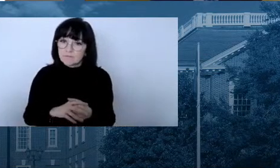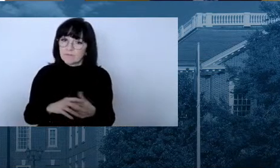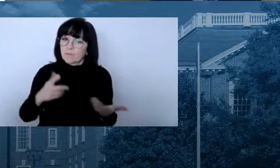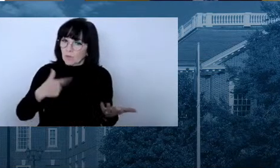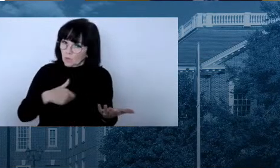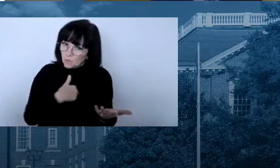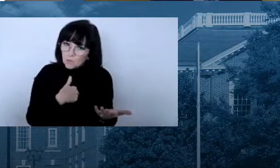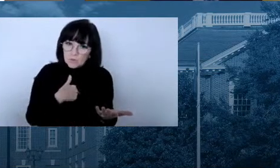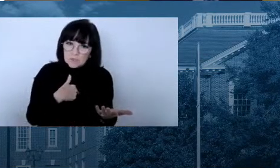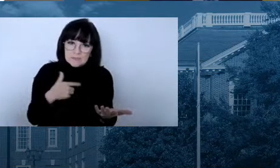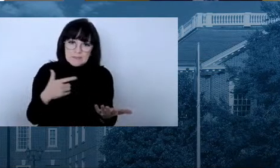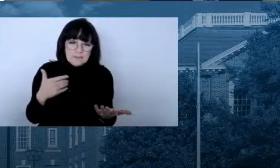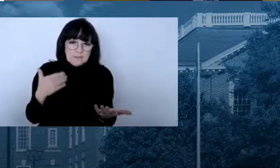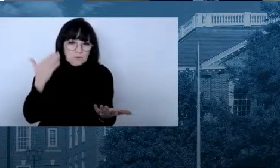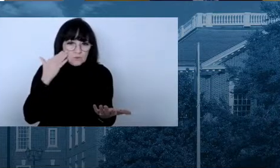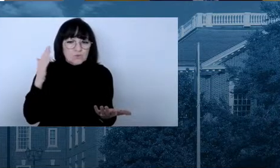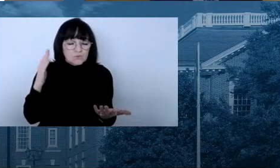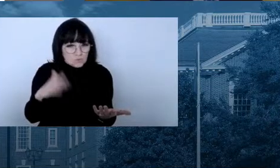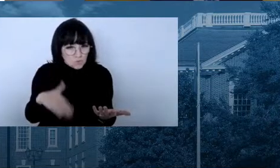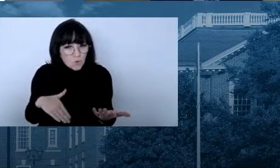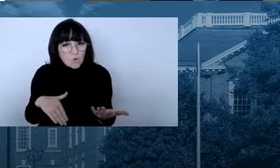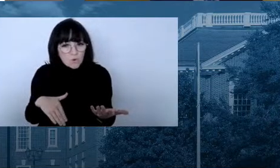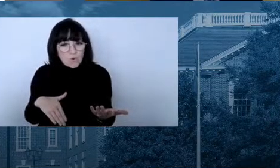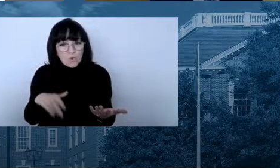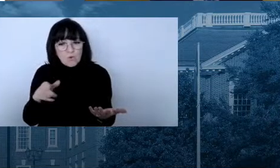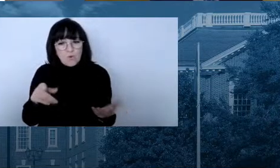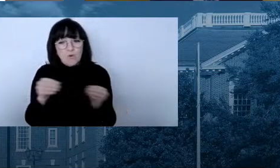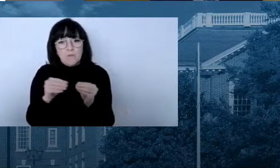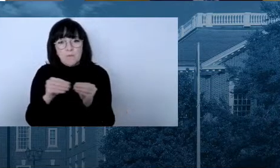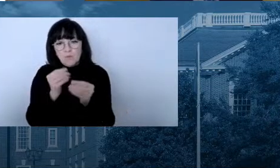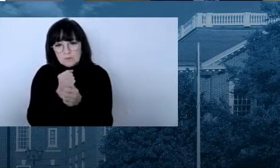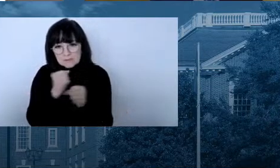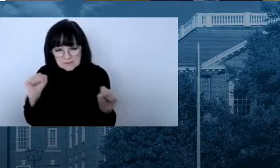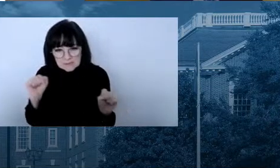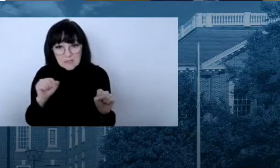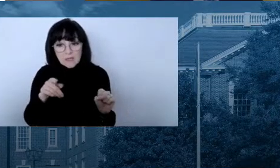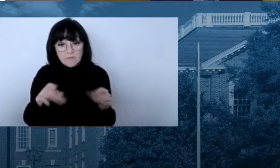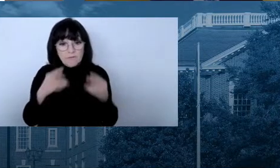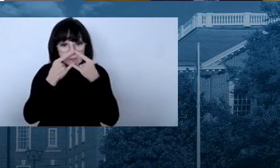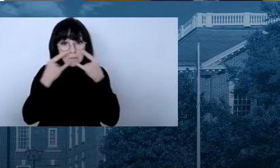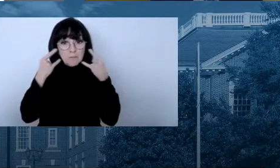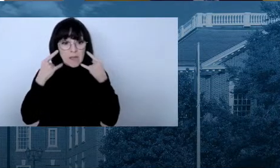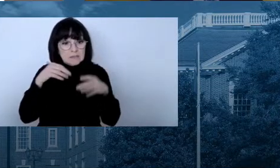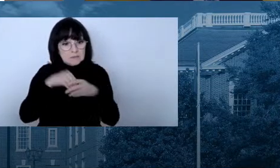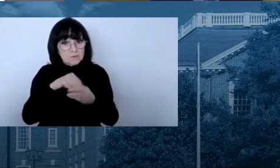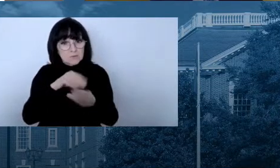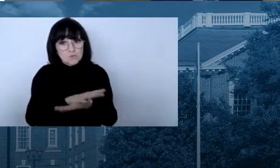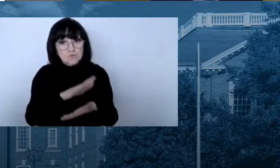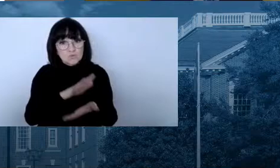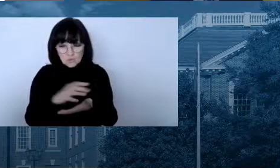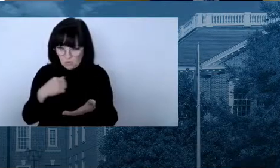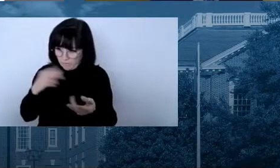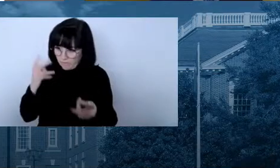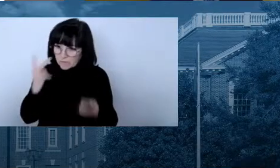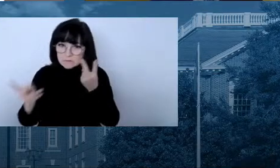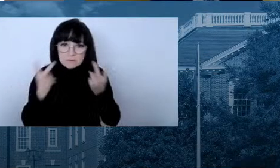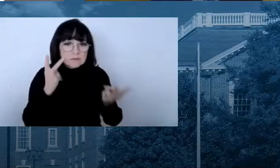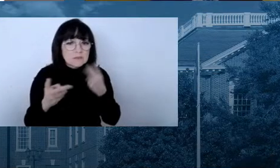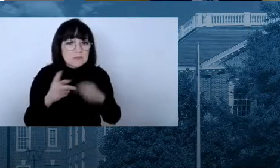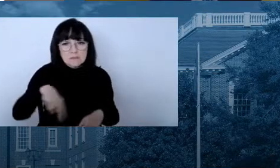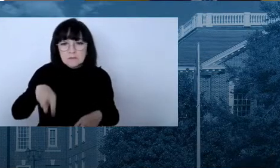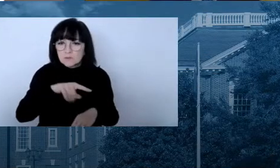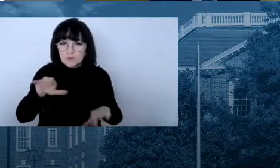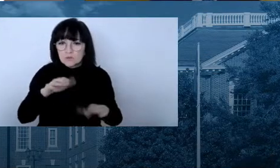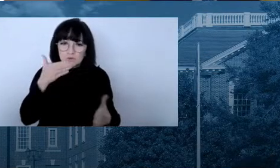just about any other place, and that the wearing masks in schools, the children, and I've been in them myself, and obviously they're probably